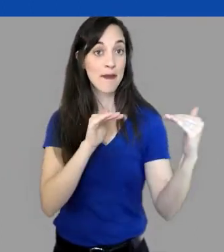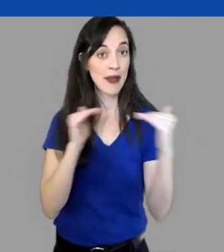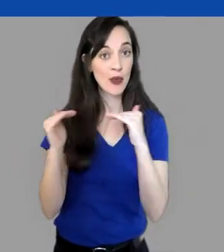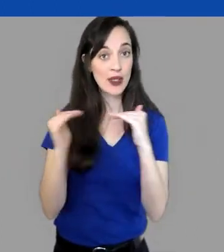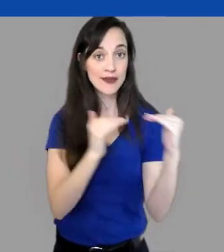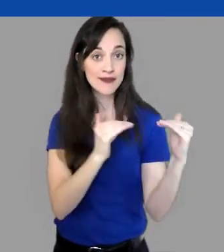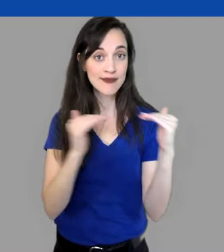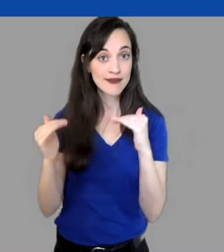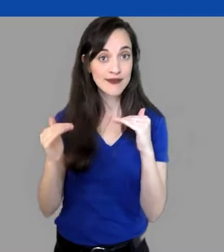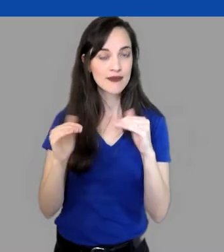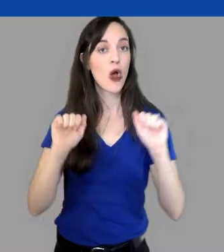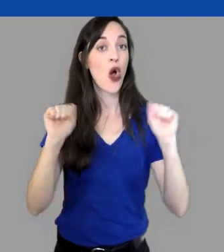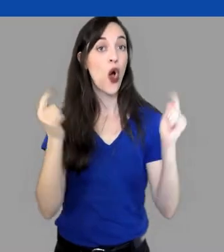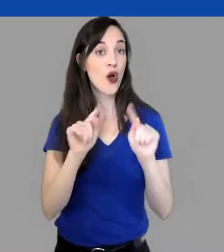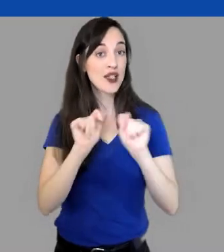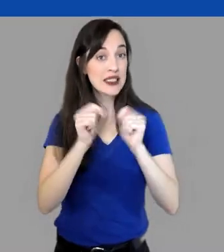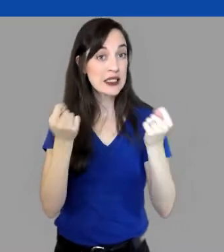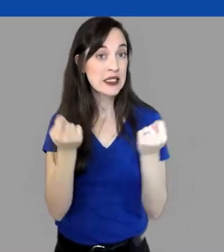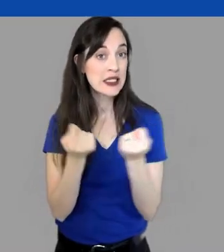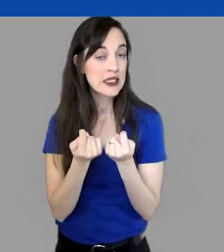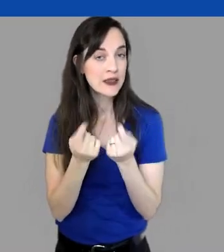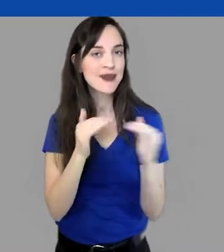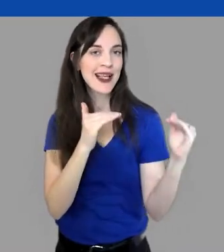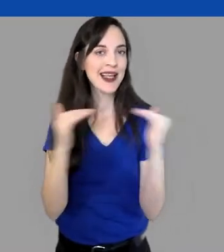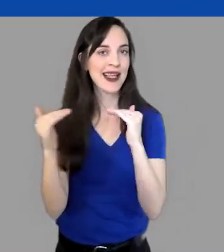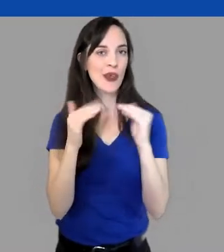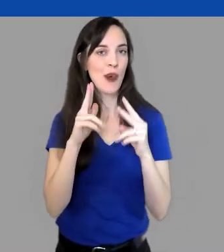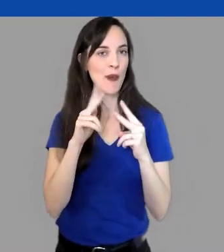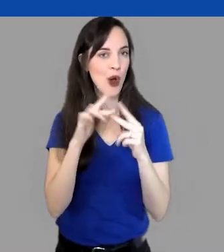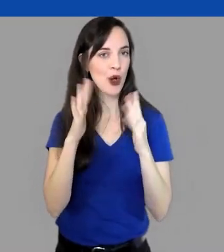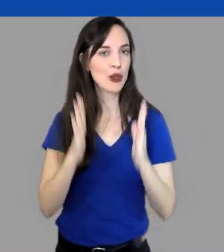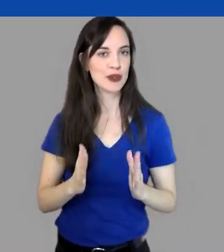Parody All team members are equal partners